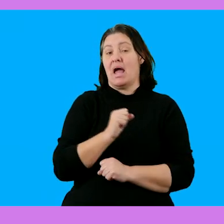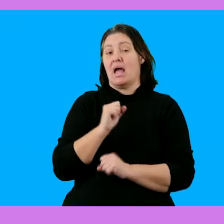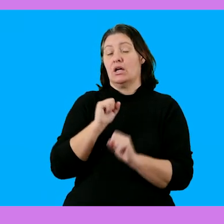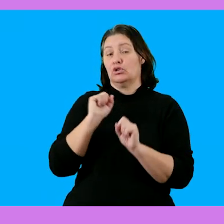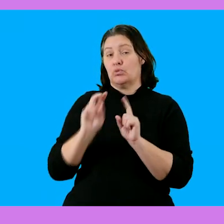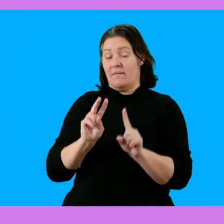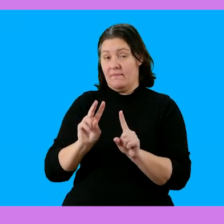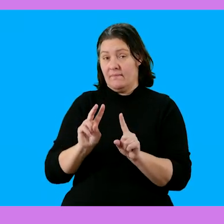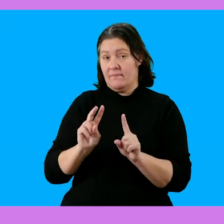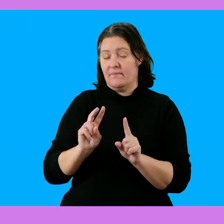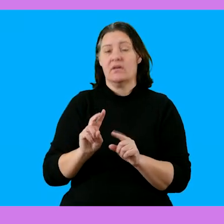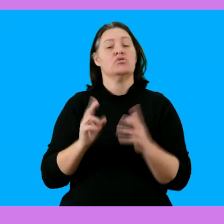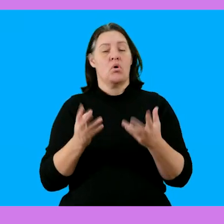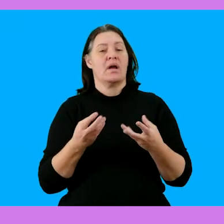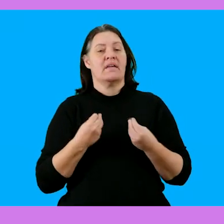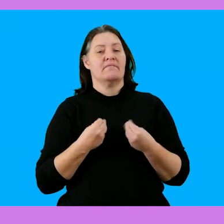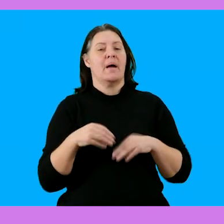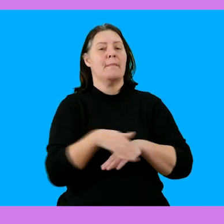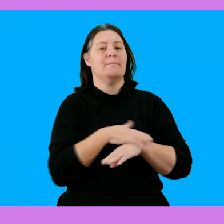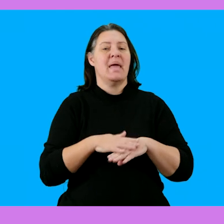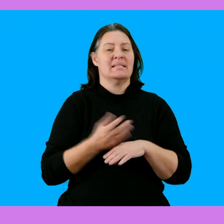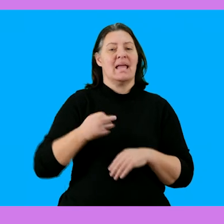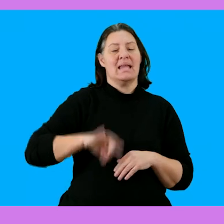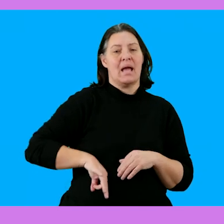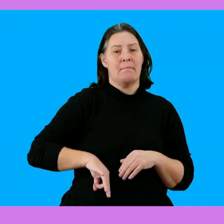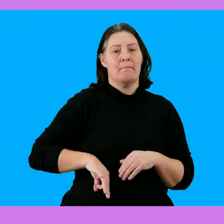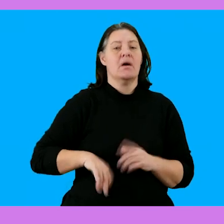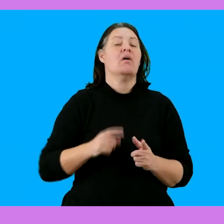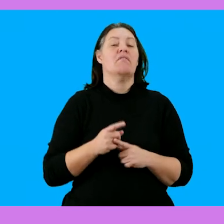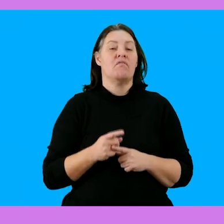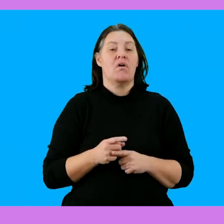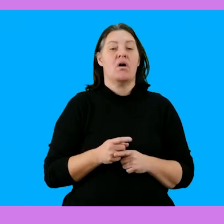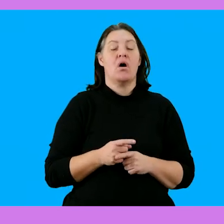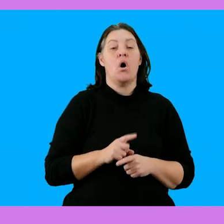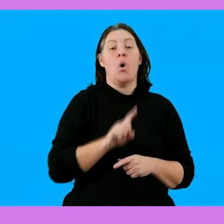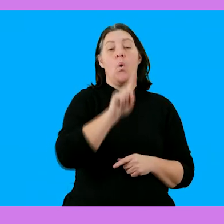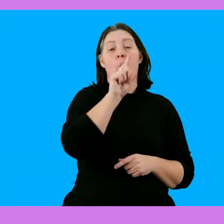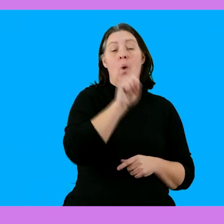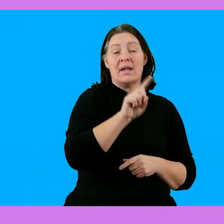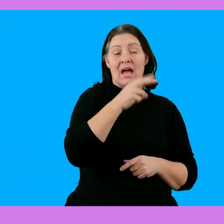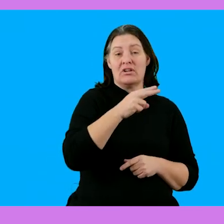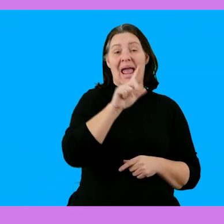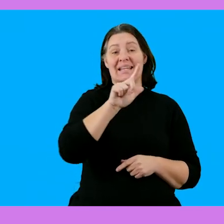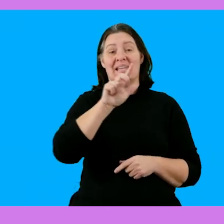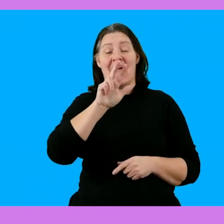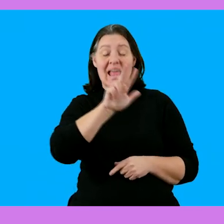12. So that will give us basic annual income of